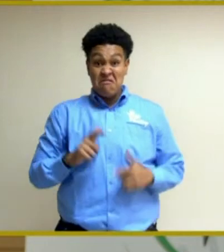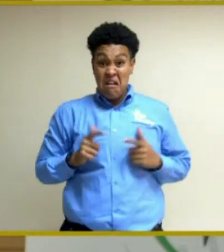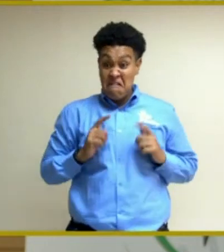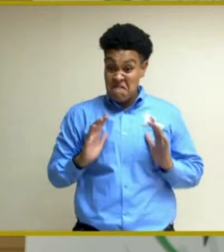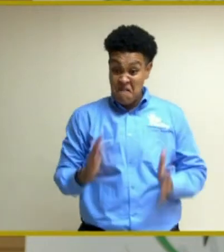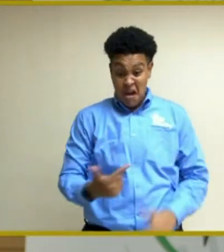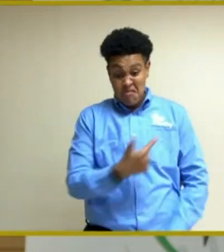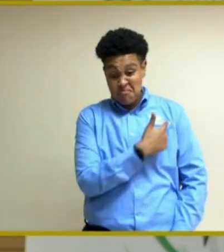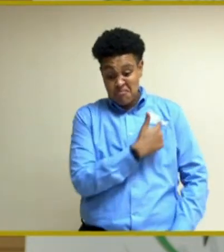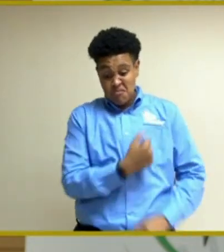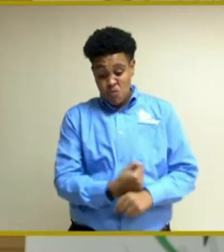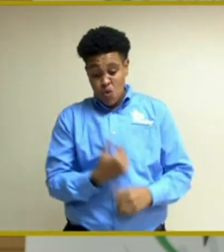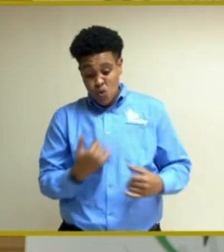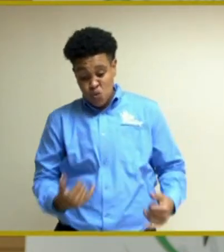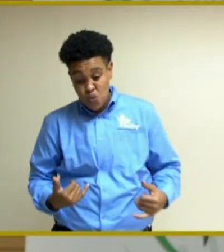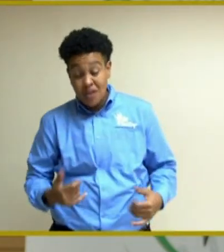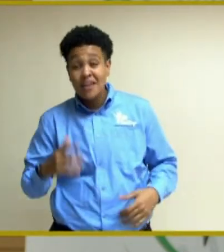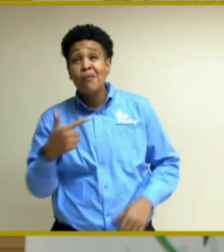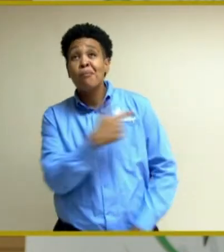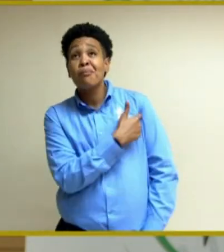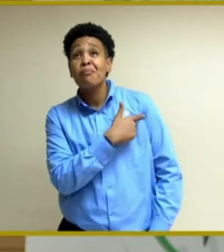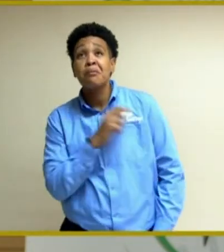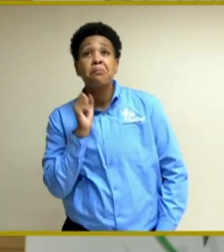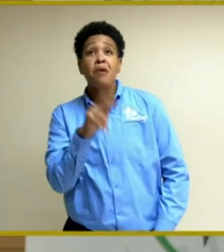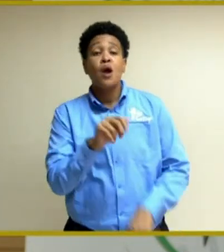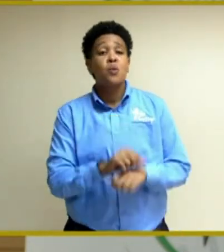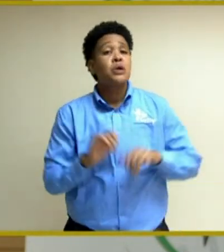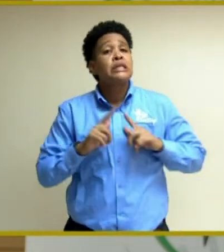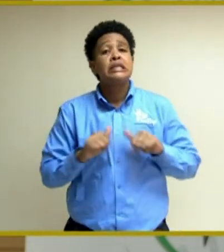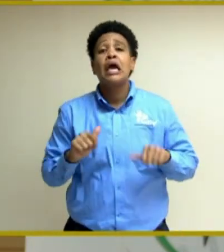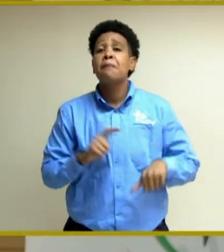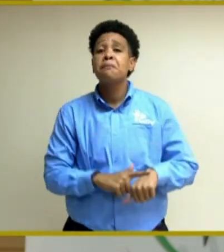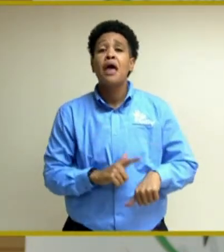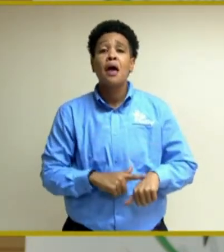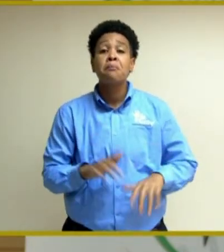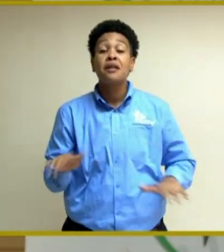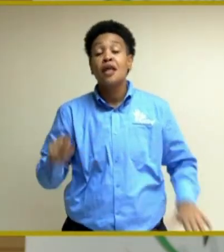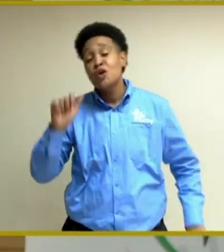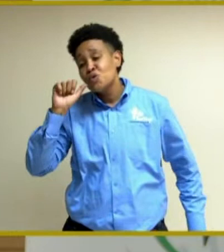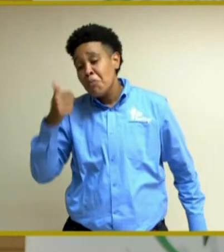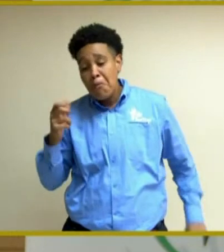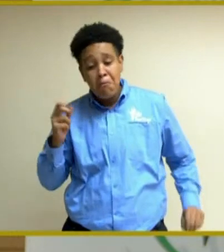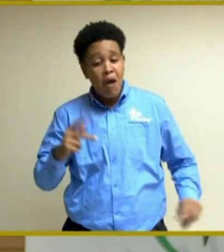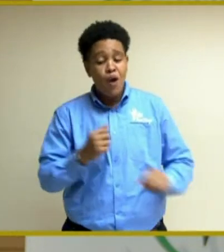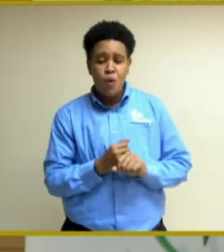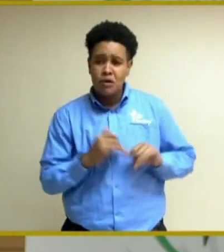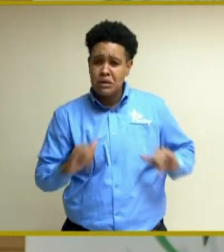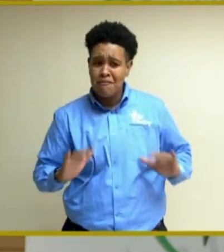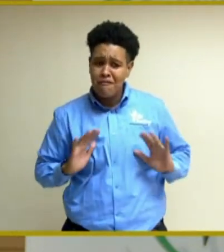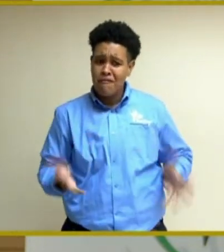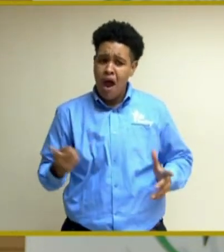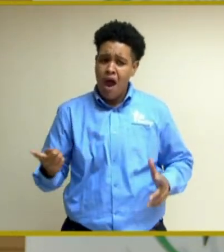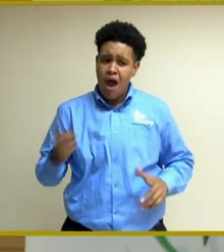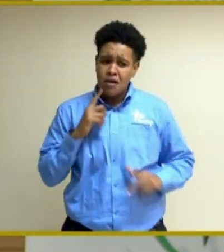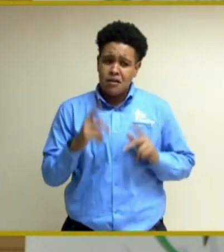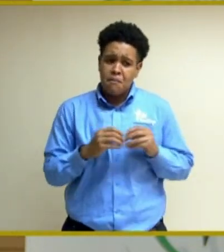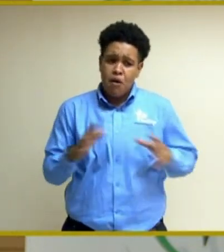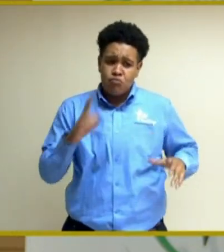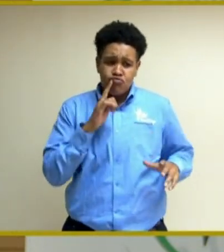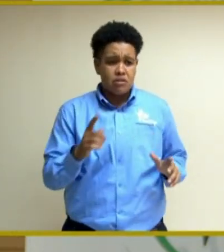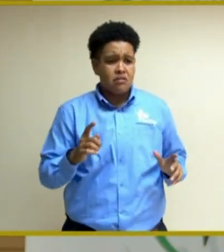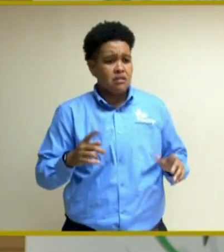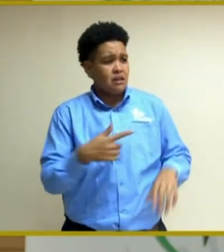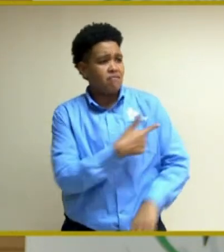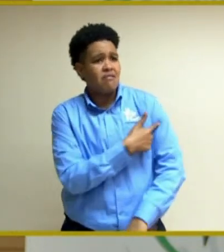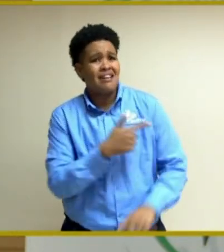virtues of vaccines to the population. And she should know, because she's a vaccine administrator, if you